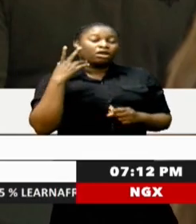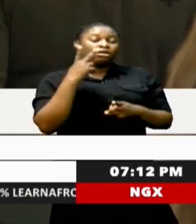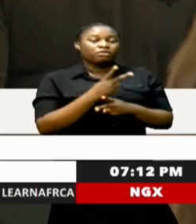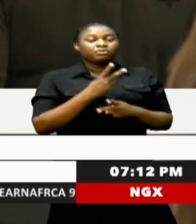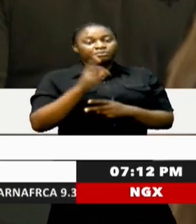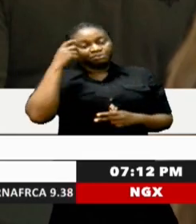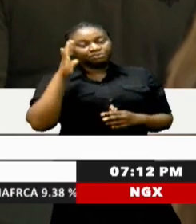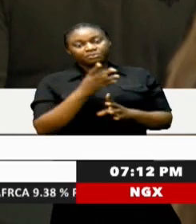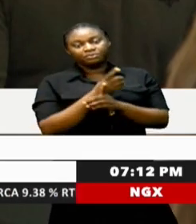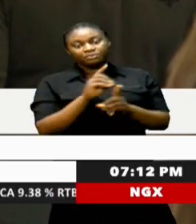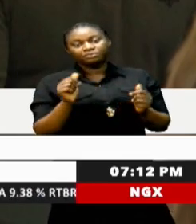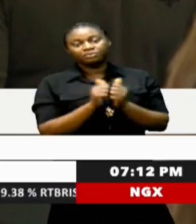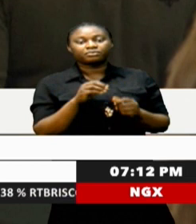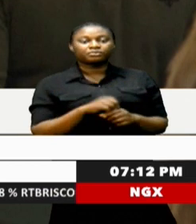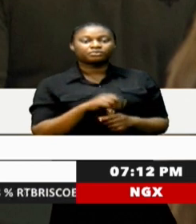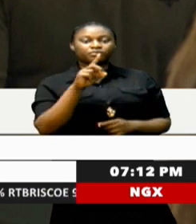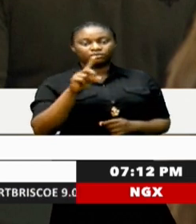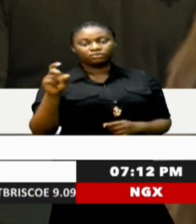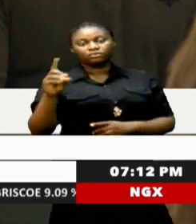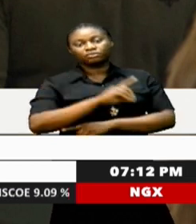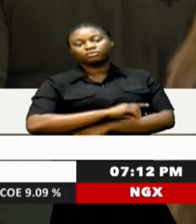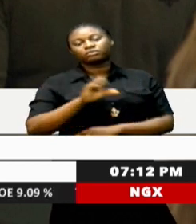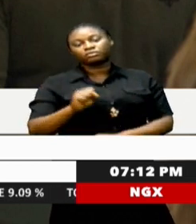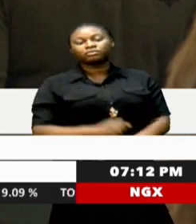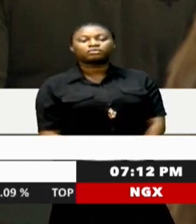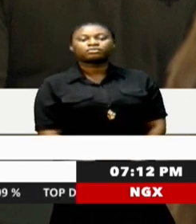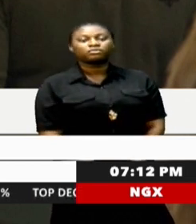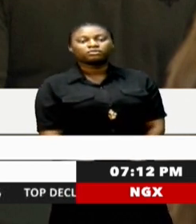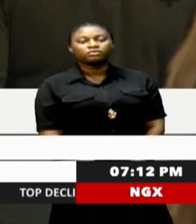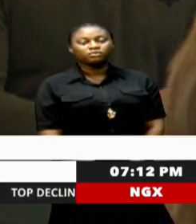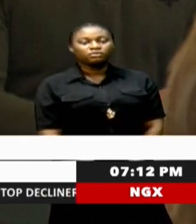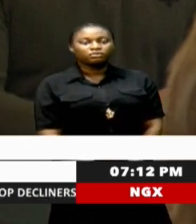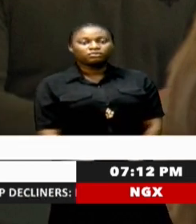will be delivered within 100 days.